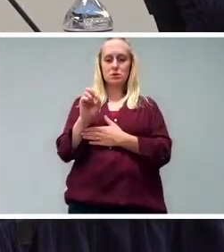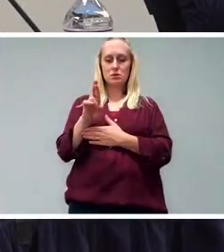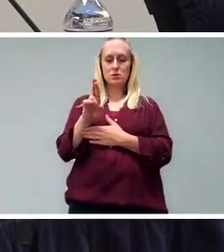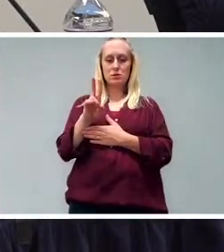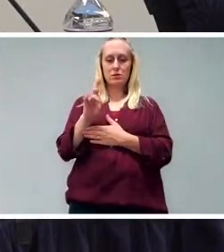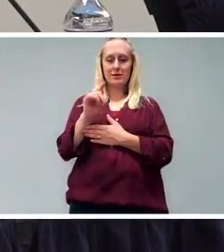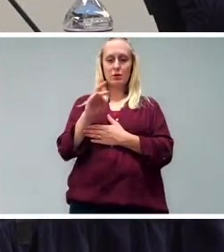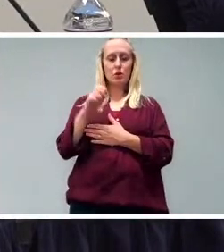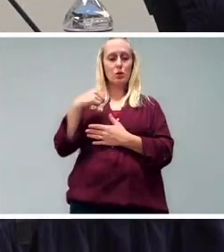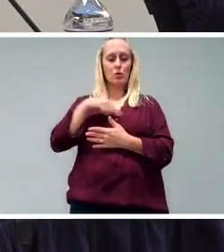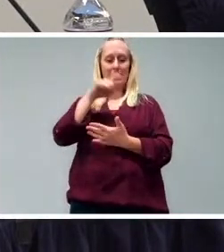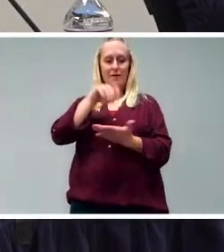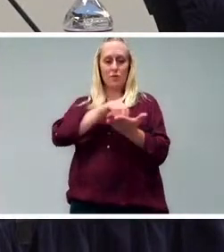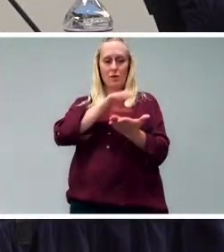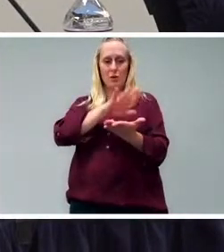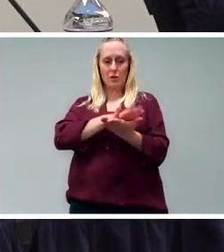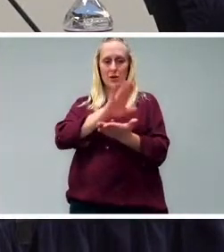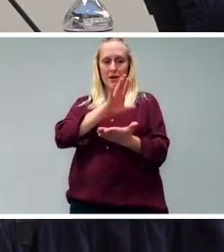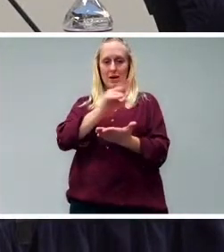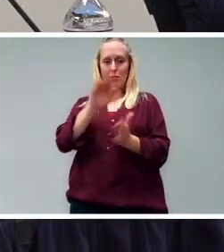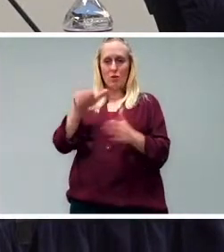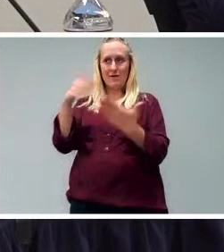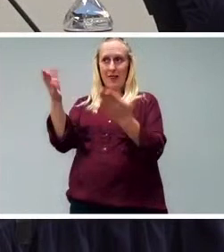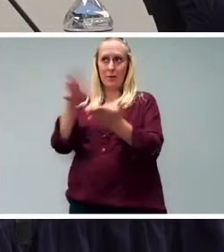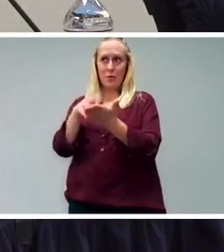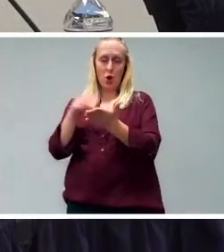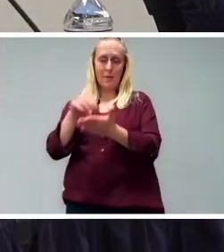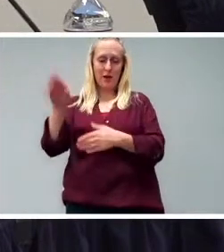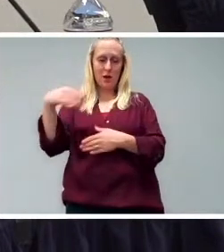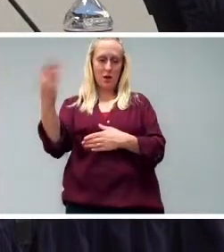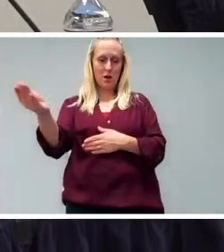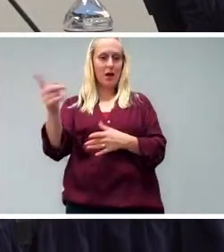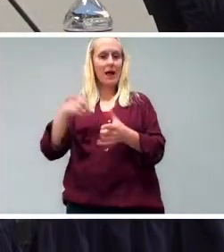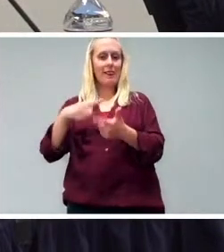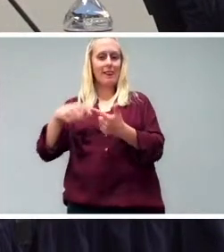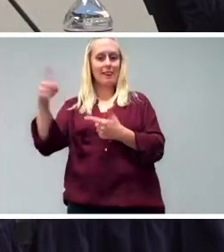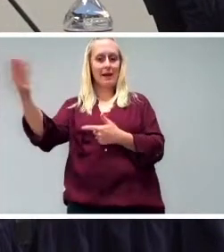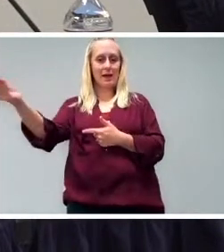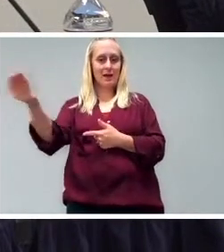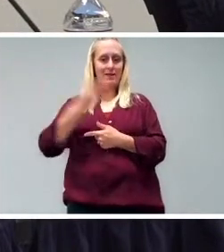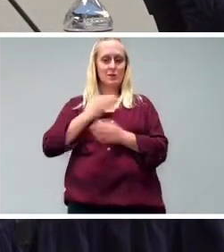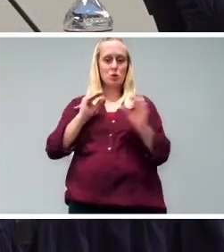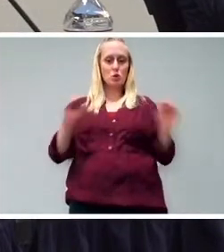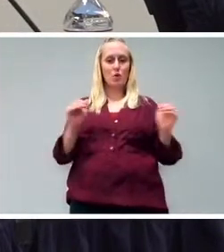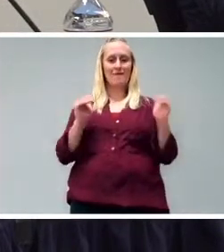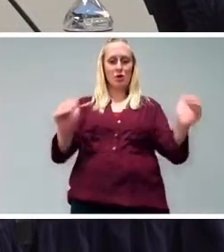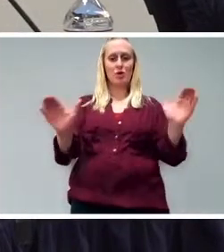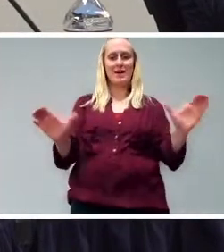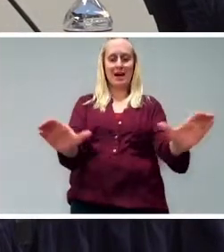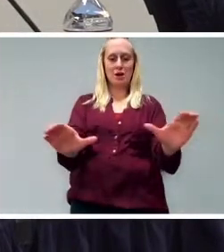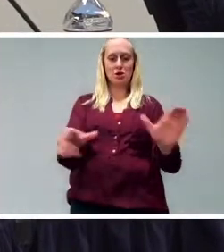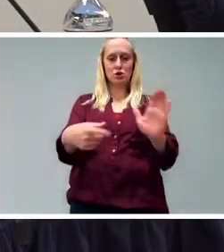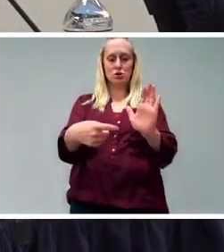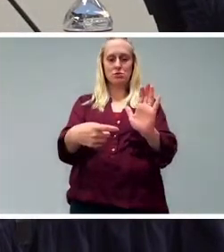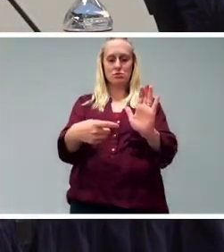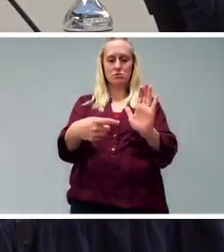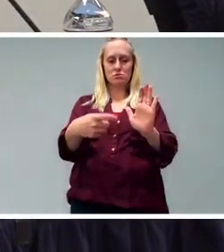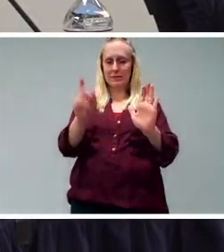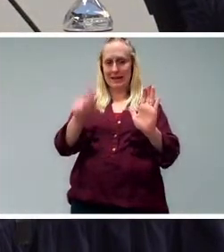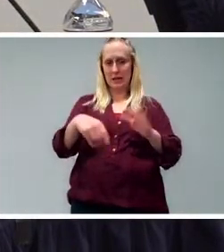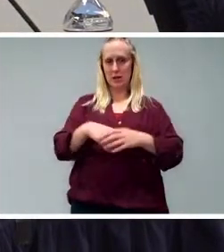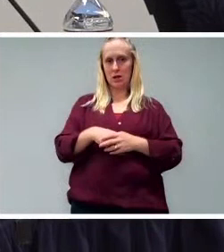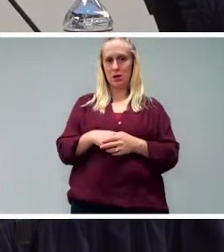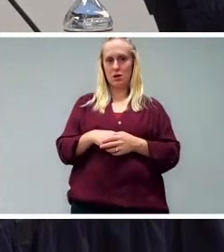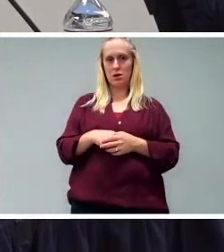record it and provide them with a copy. And that's when they issue the no further action determination, of which we have a draft